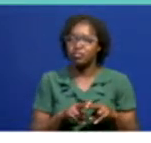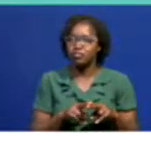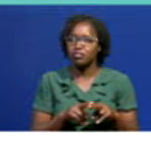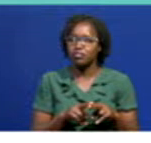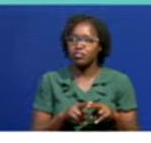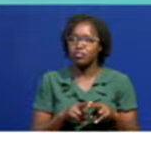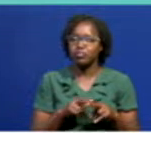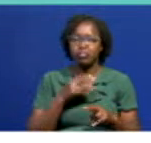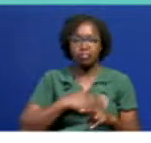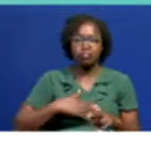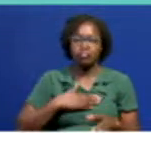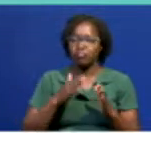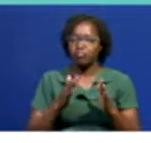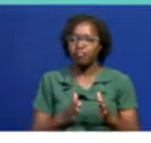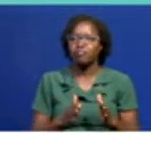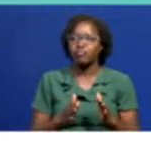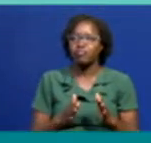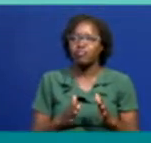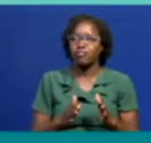scientists,